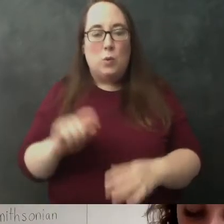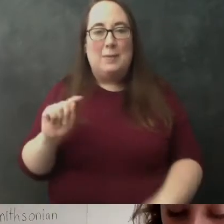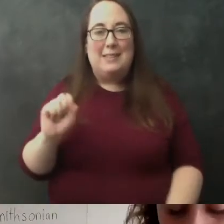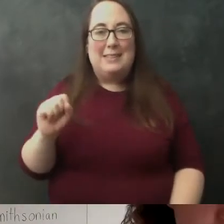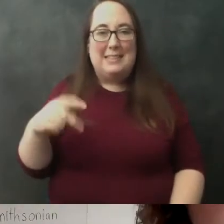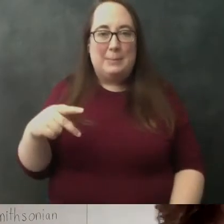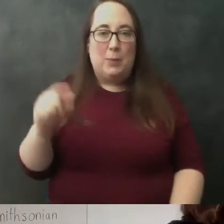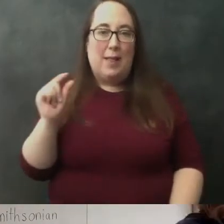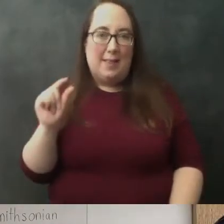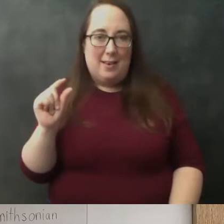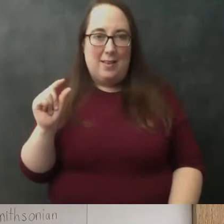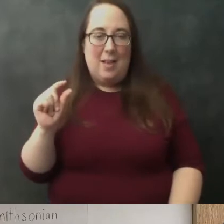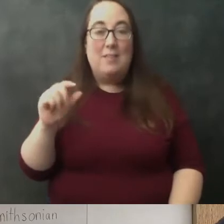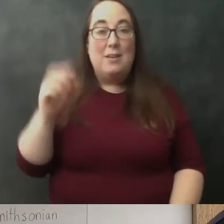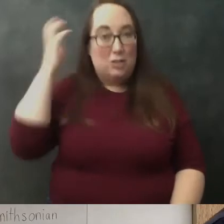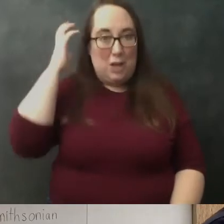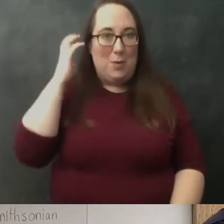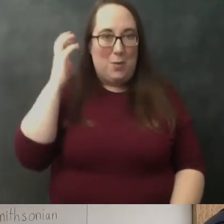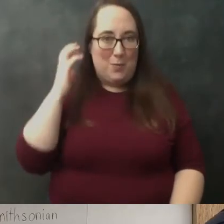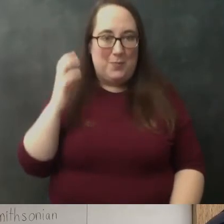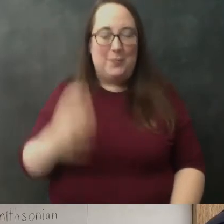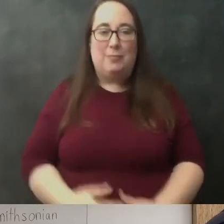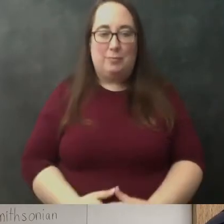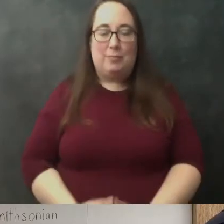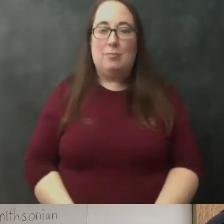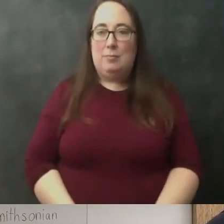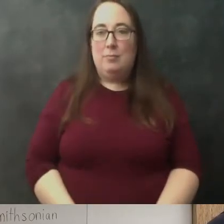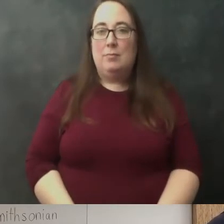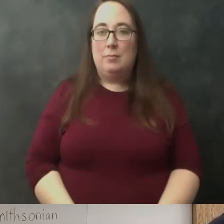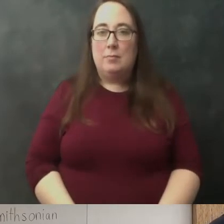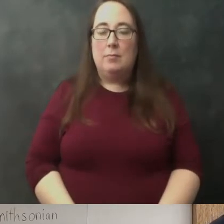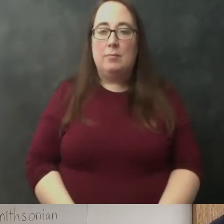little side of shampoo. Okay, I got my shampoo.